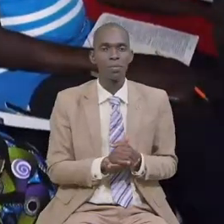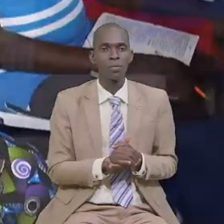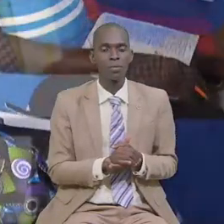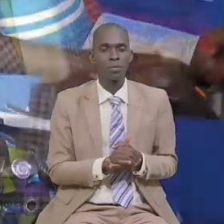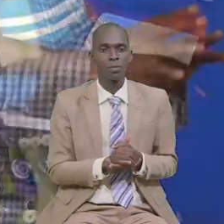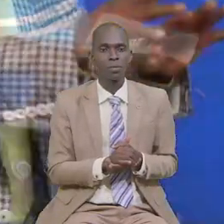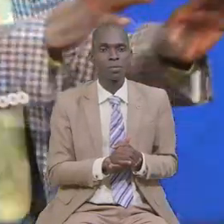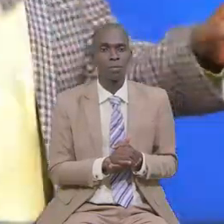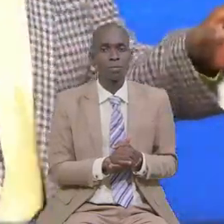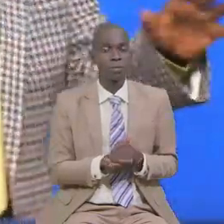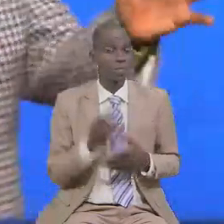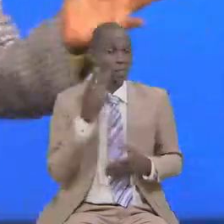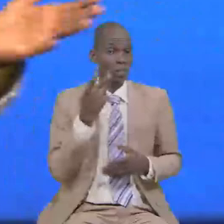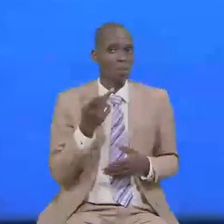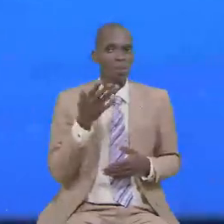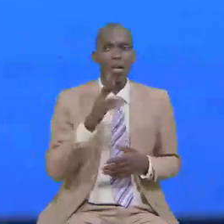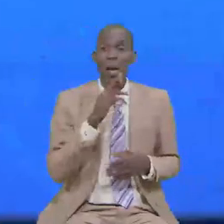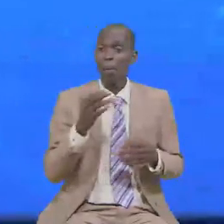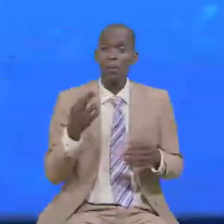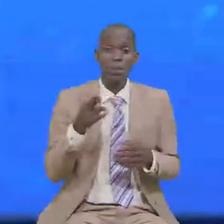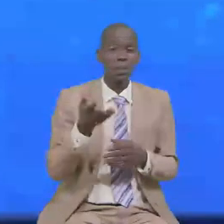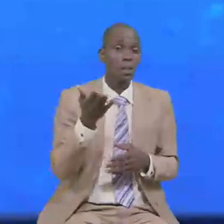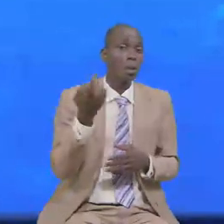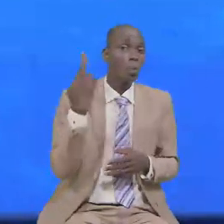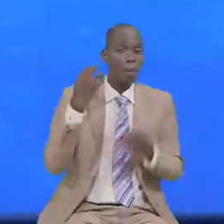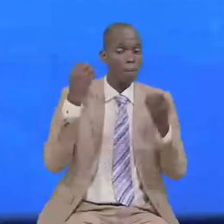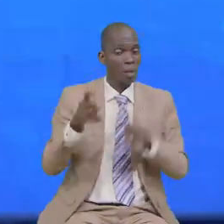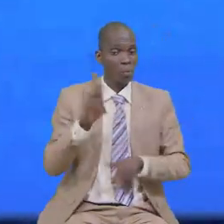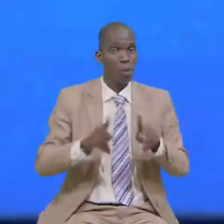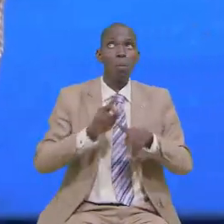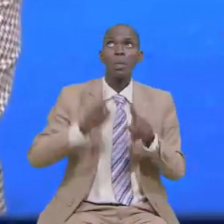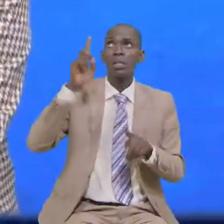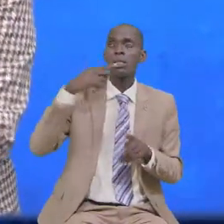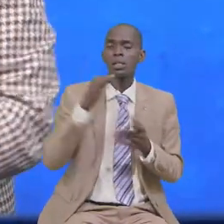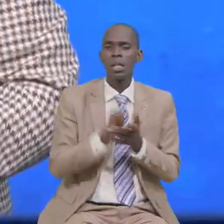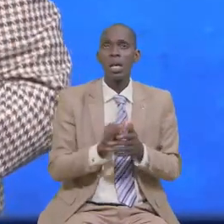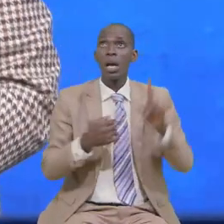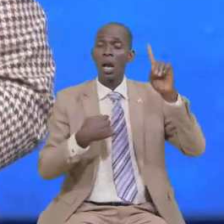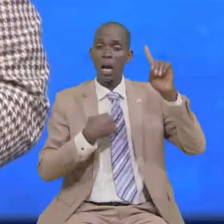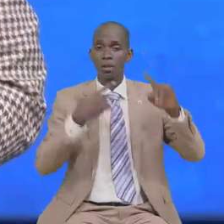look, there were many people there, but he said, I say unto thee.